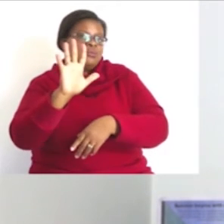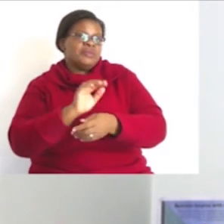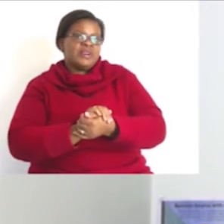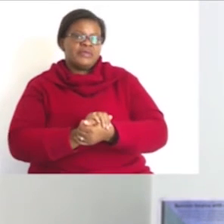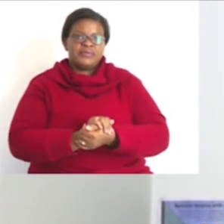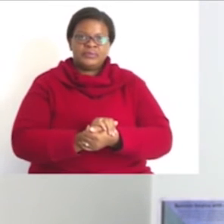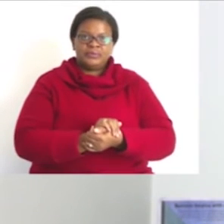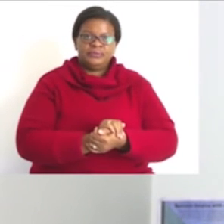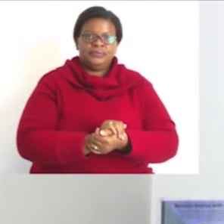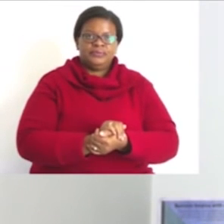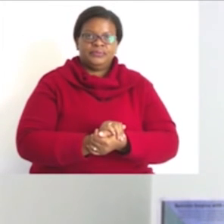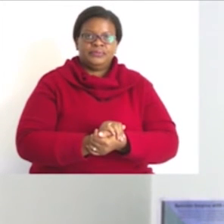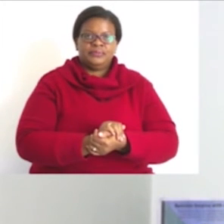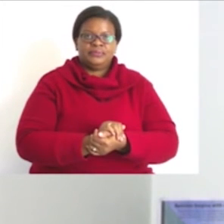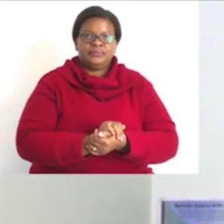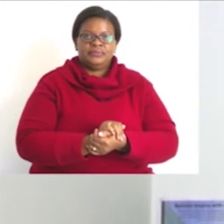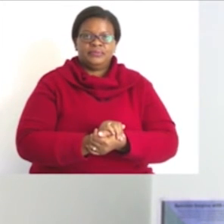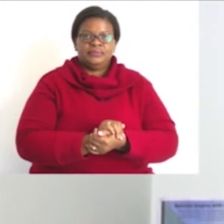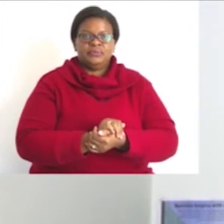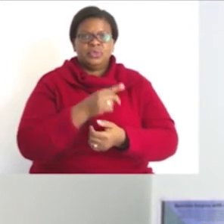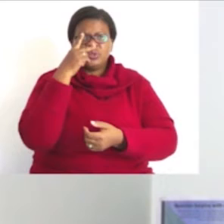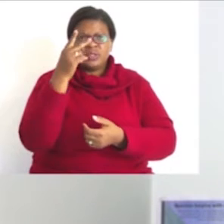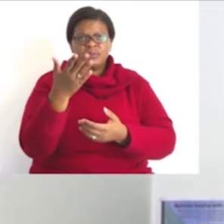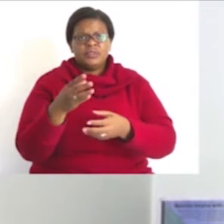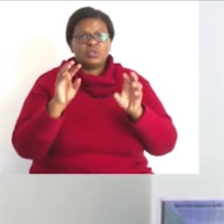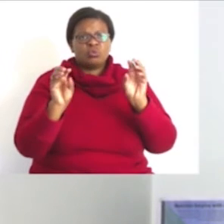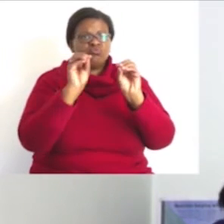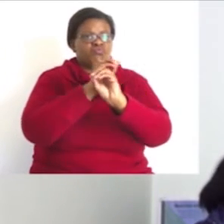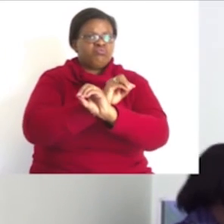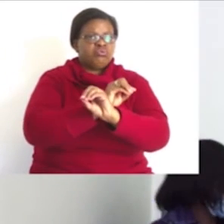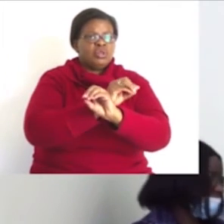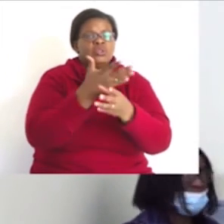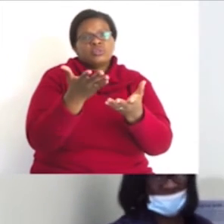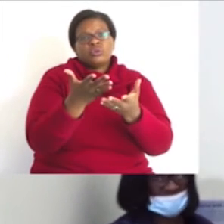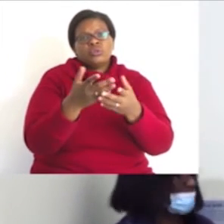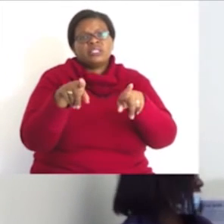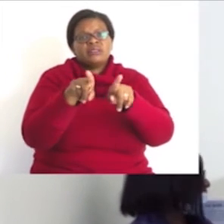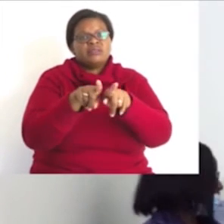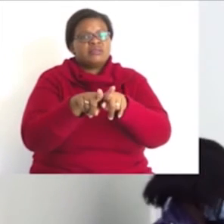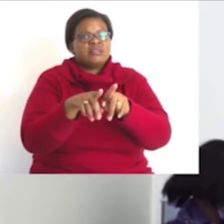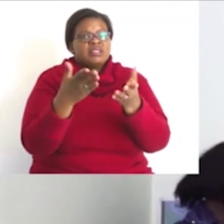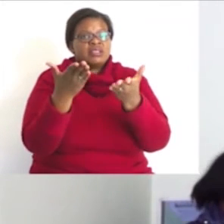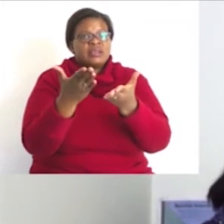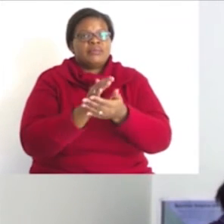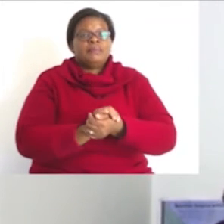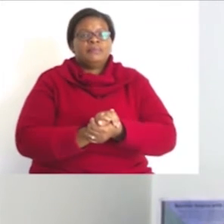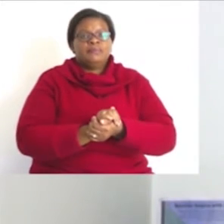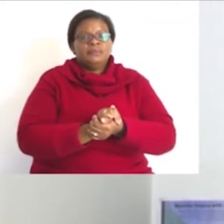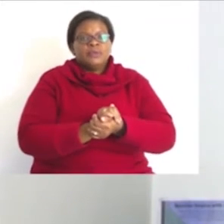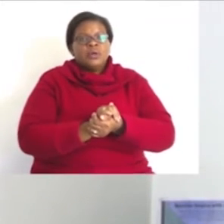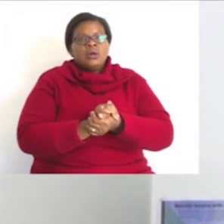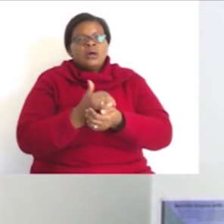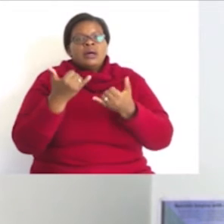answer? Is 5. That's what we call inverse operation. Boys and girls,